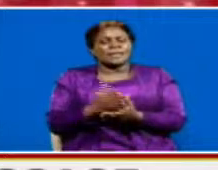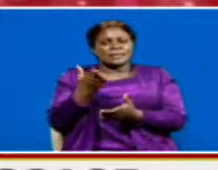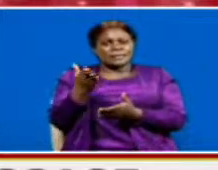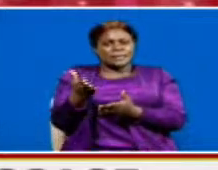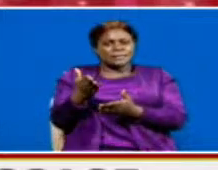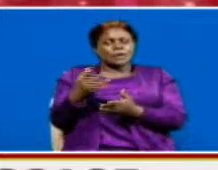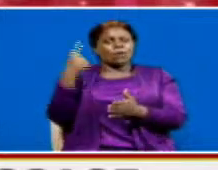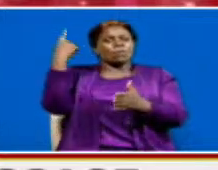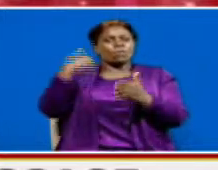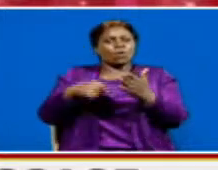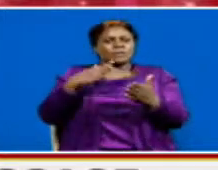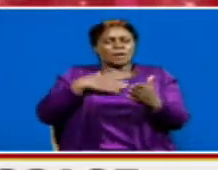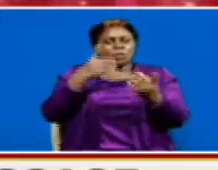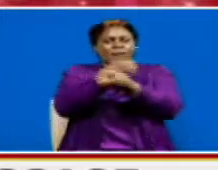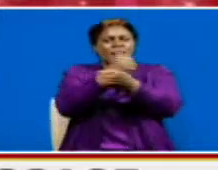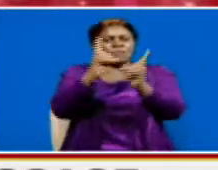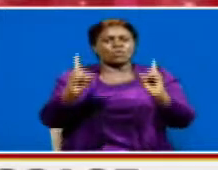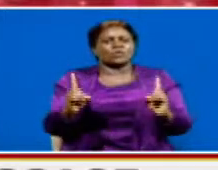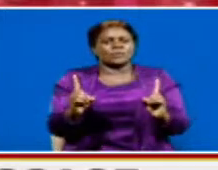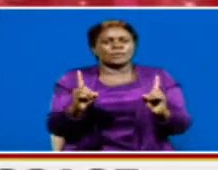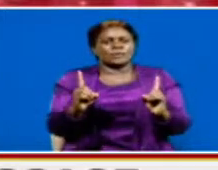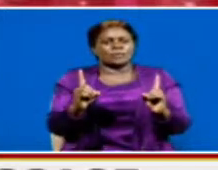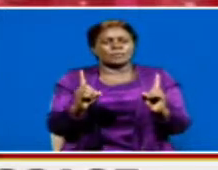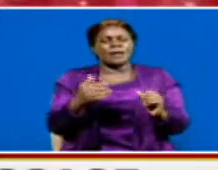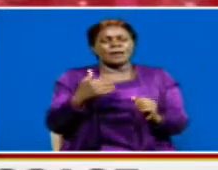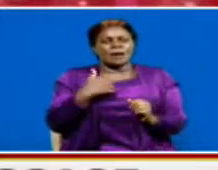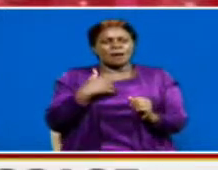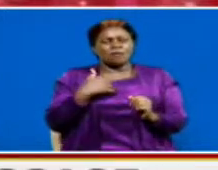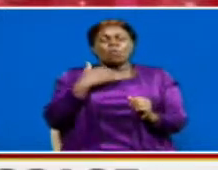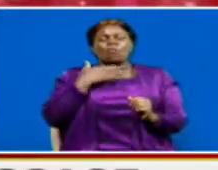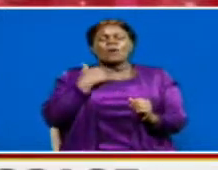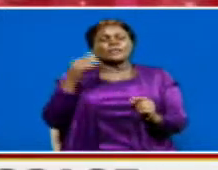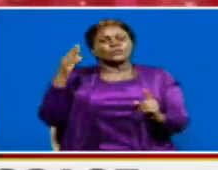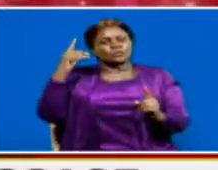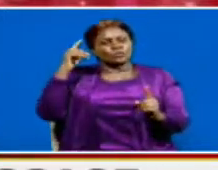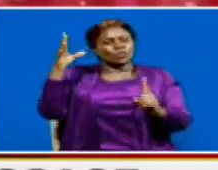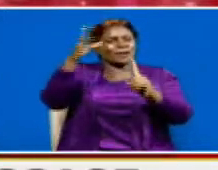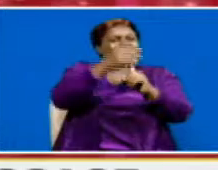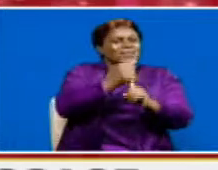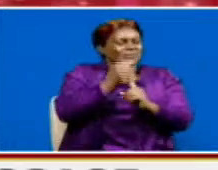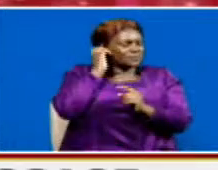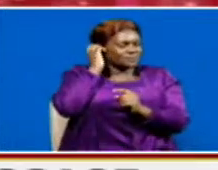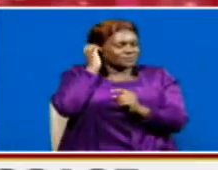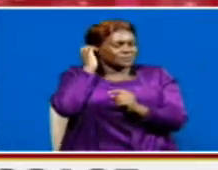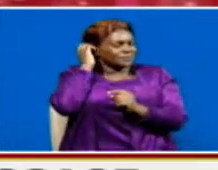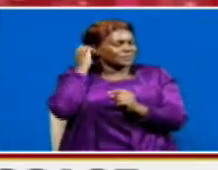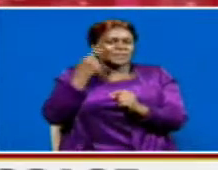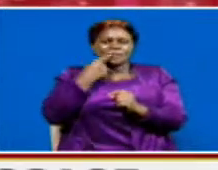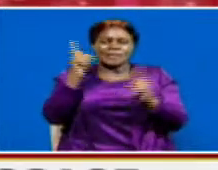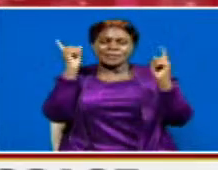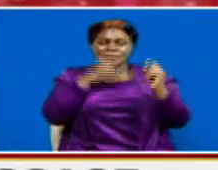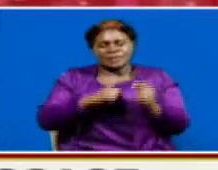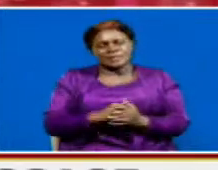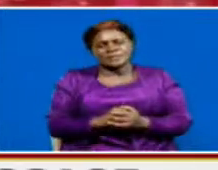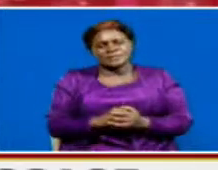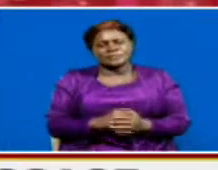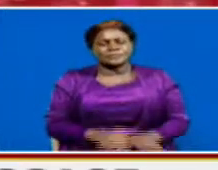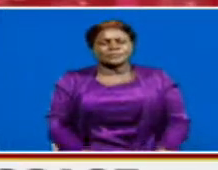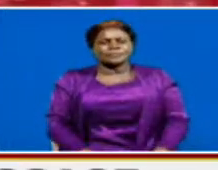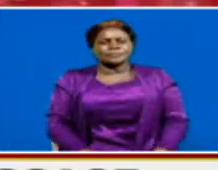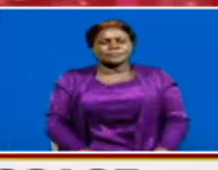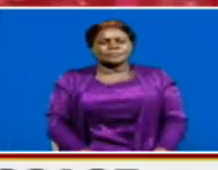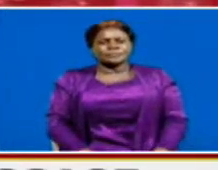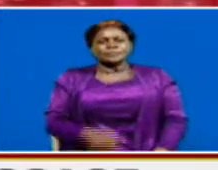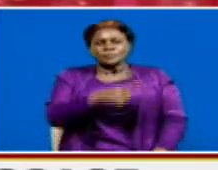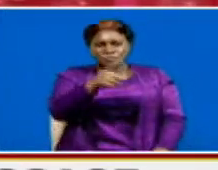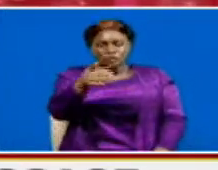is what our democracy exists to achieve. Having said this,